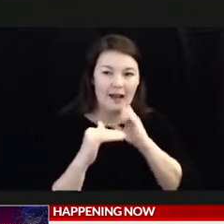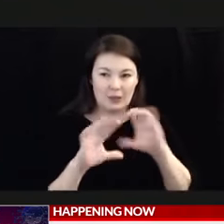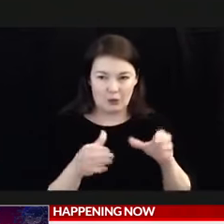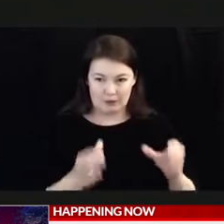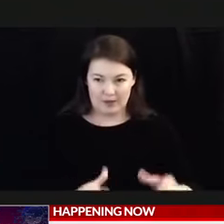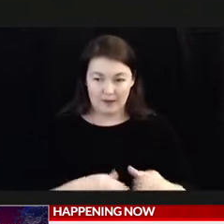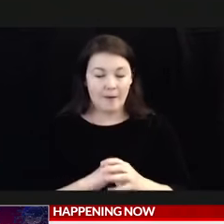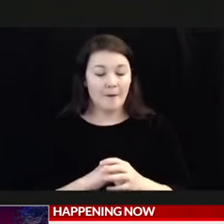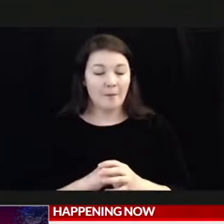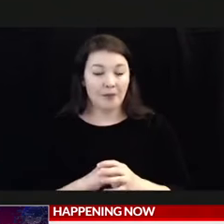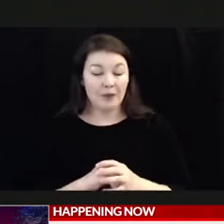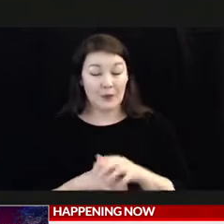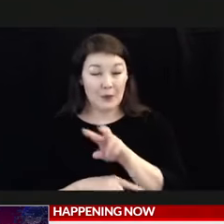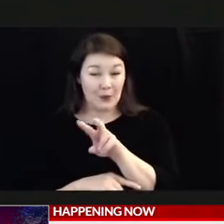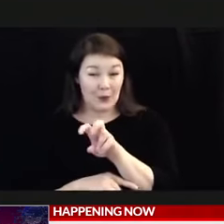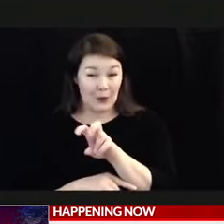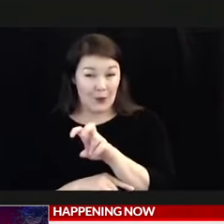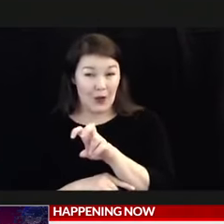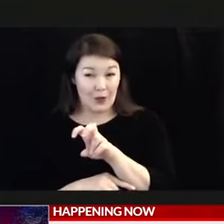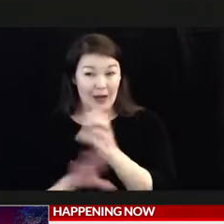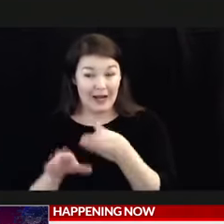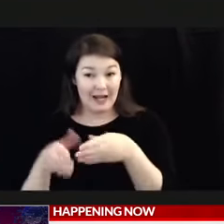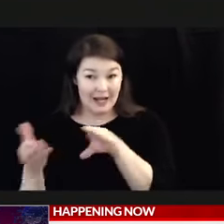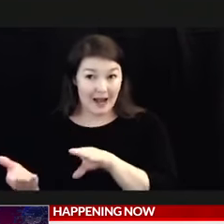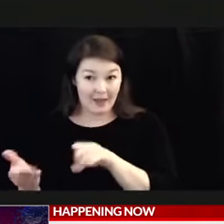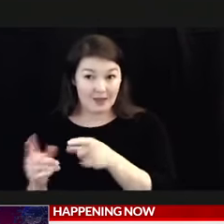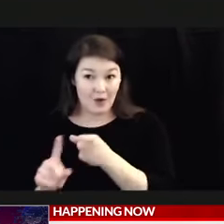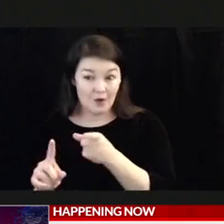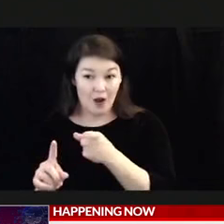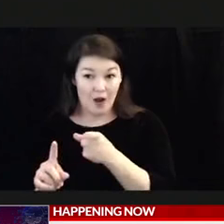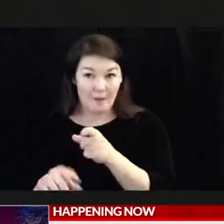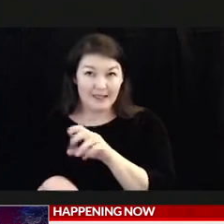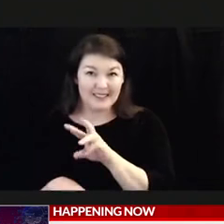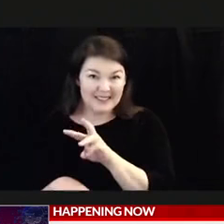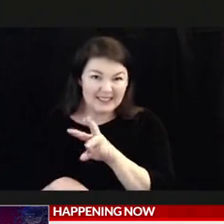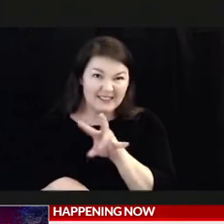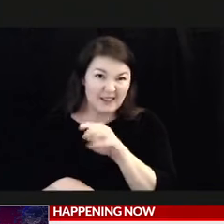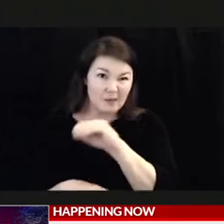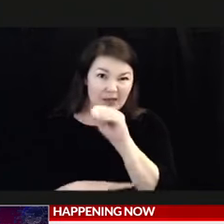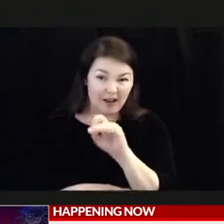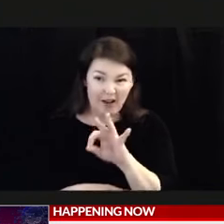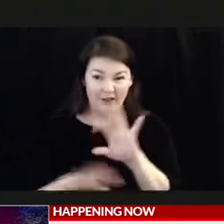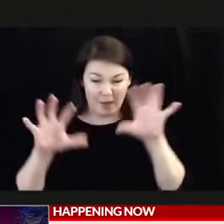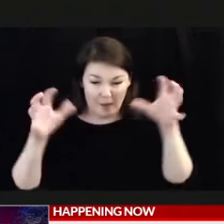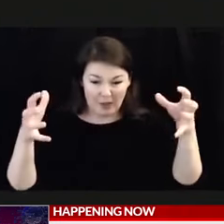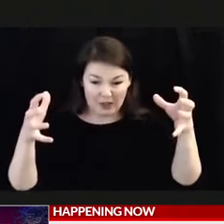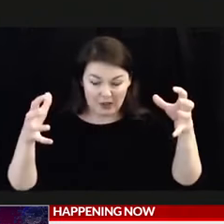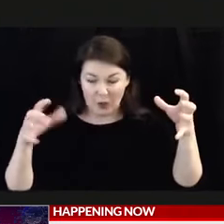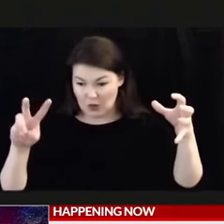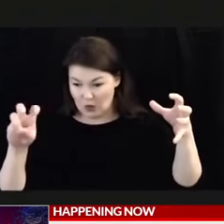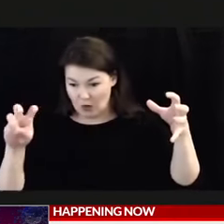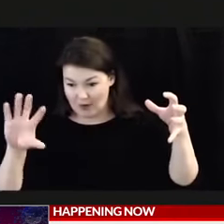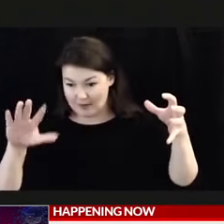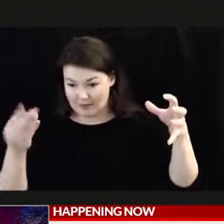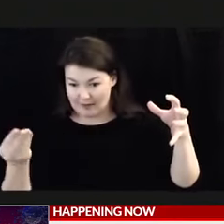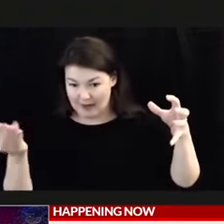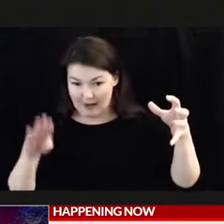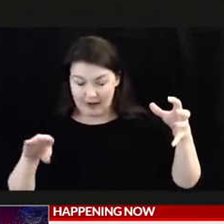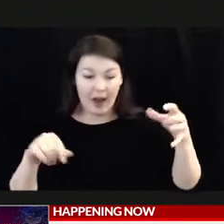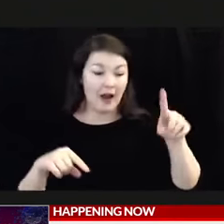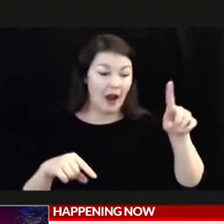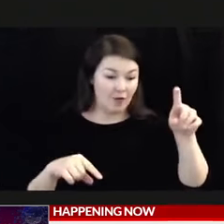deaths occurred from that little sliver of 6 or 7% of the population, and then 100 deaths occurred from that